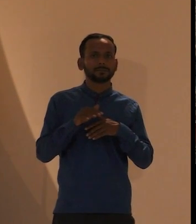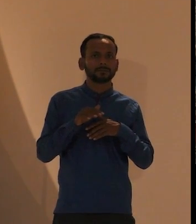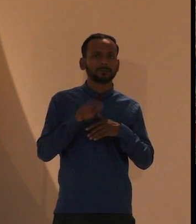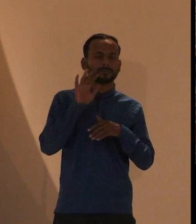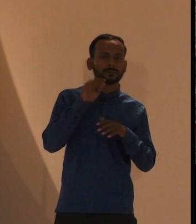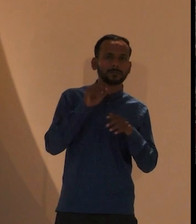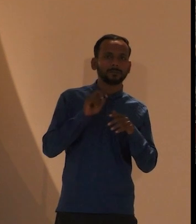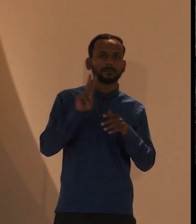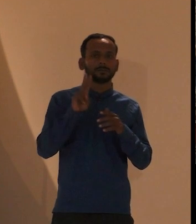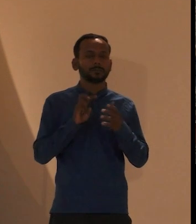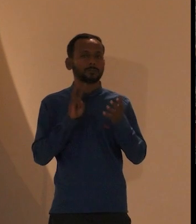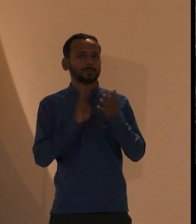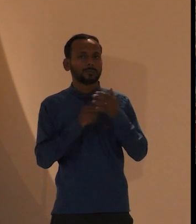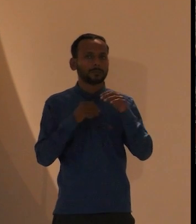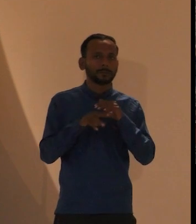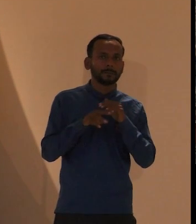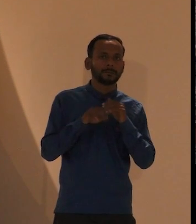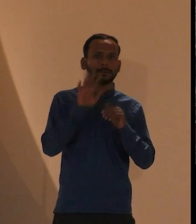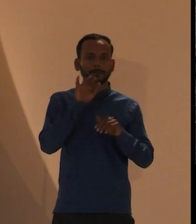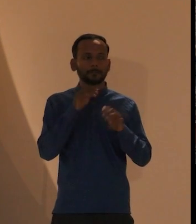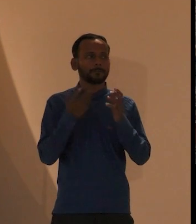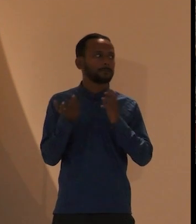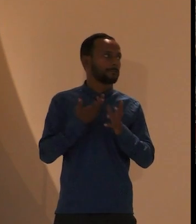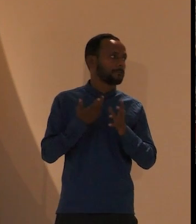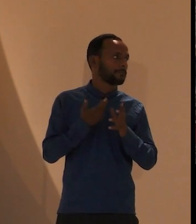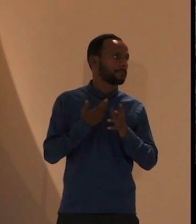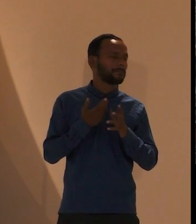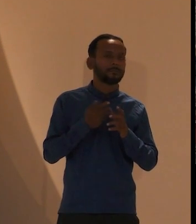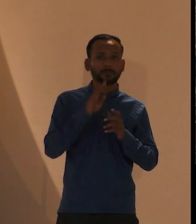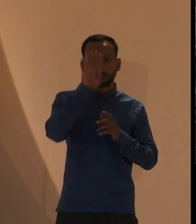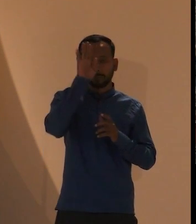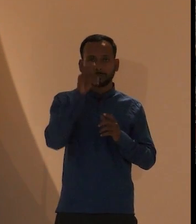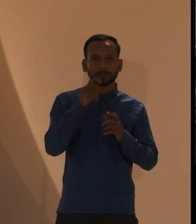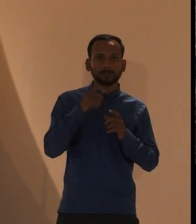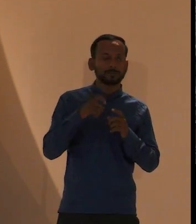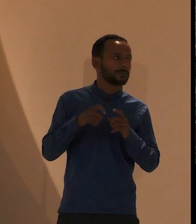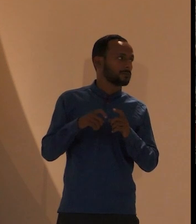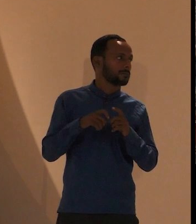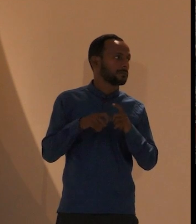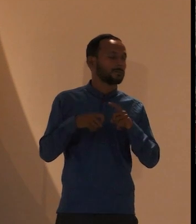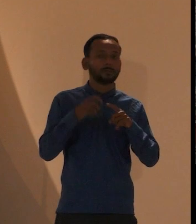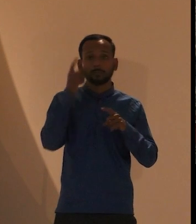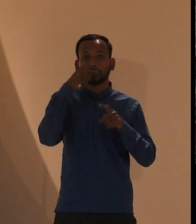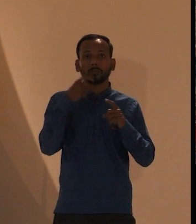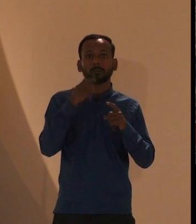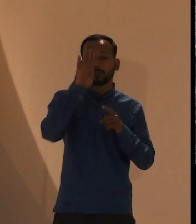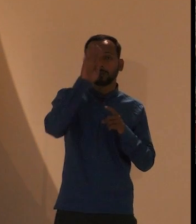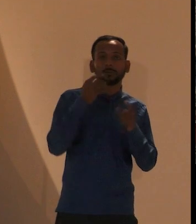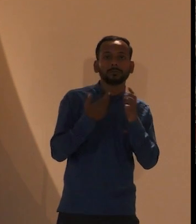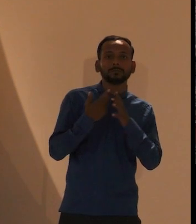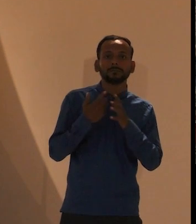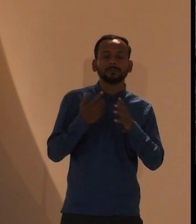called the Victoria Memorial Hall, and our address is still 1 Queensway. I mean, we don't know whose queen it is